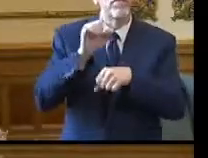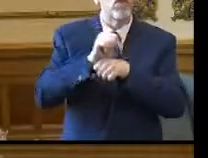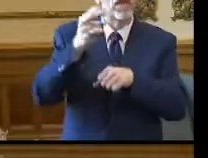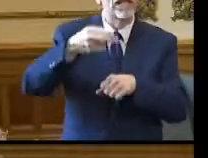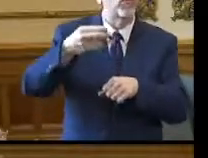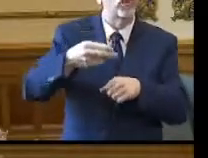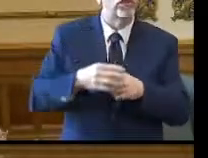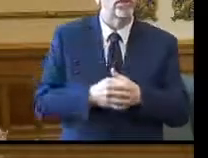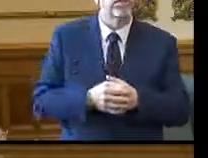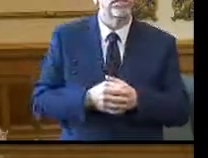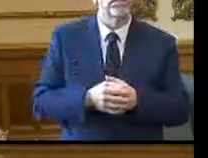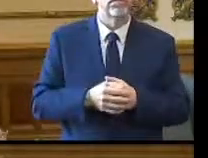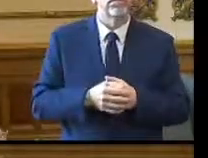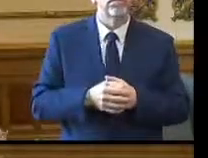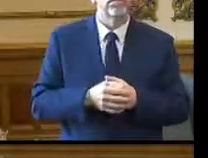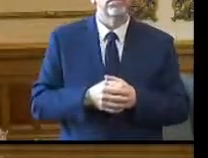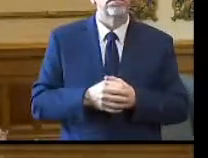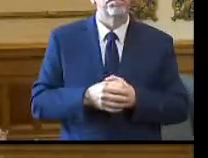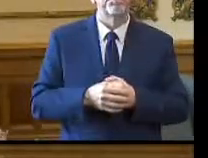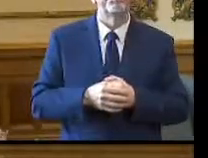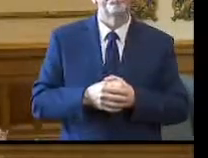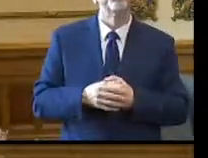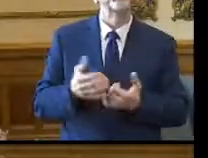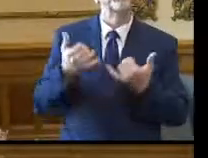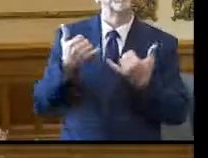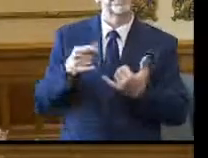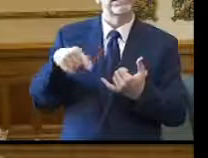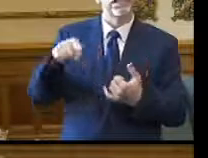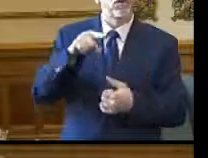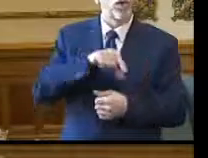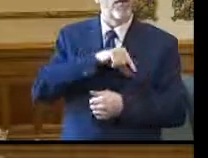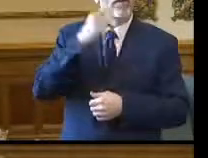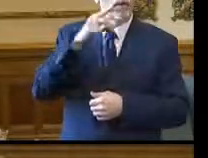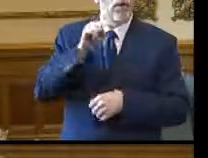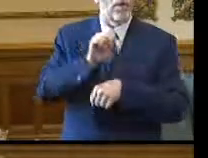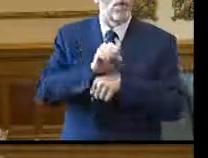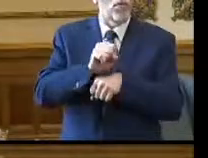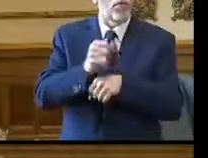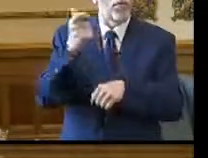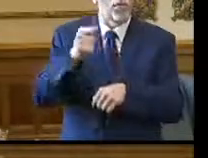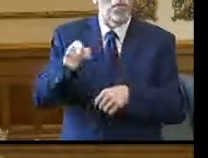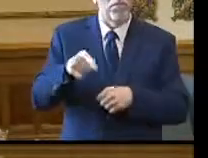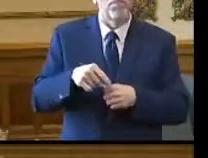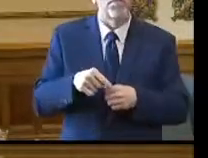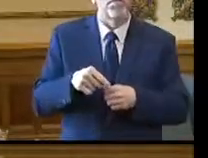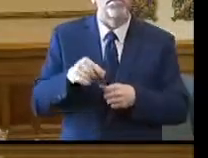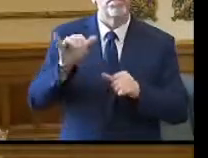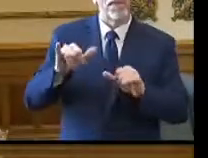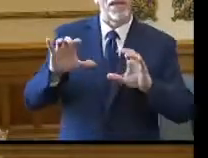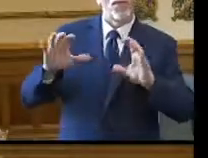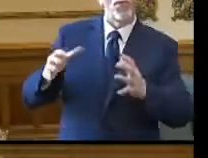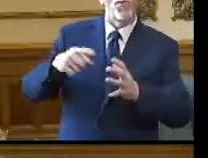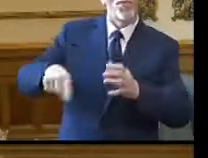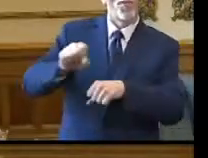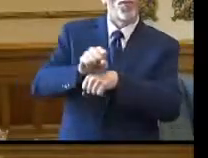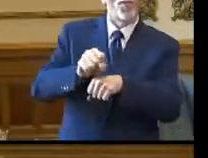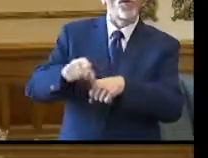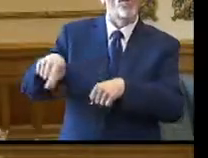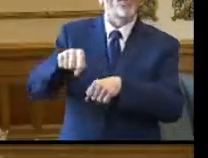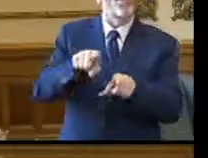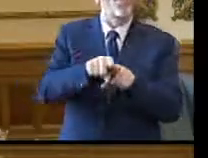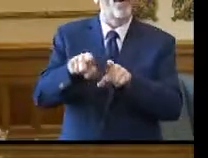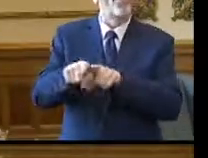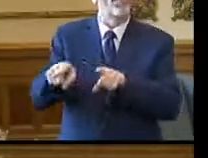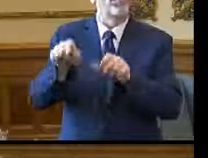history. In addition to now being eligible for unemployment benefits, this class of workers will also